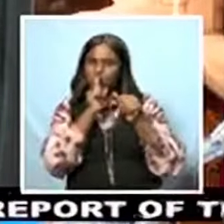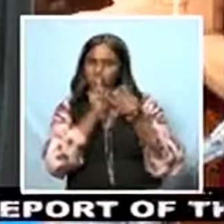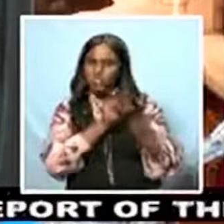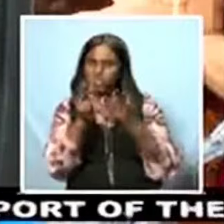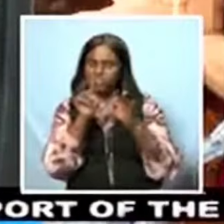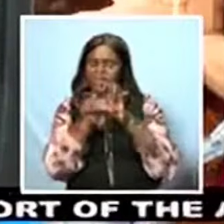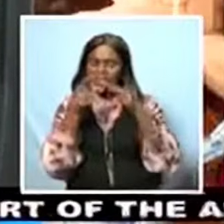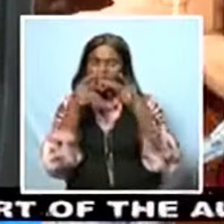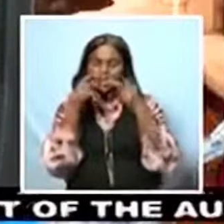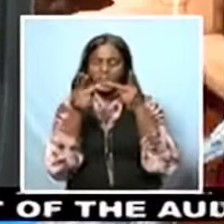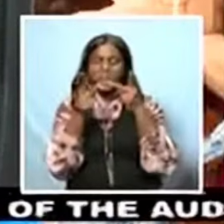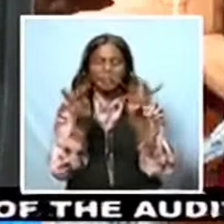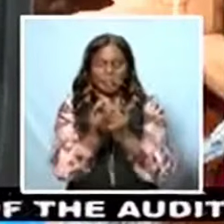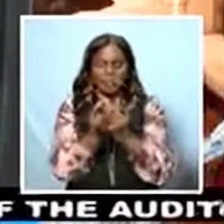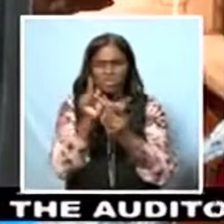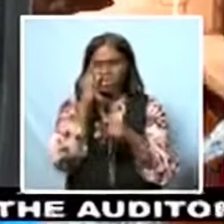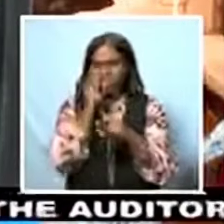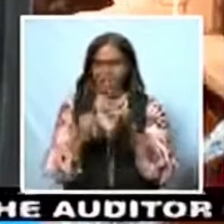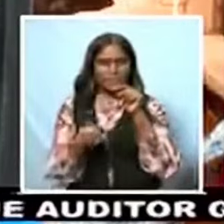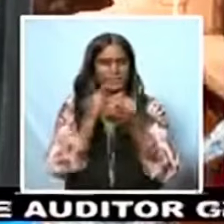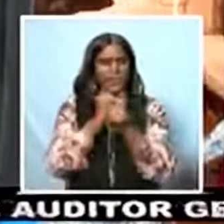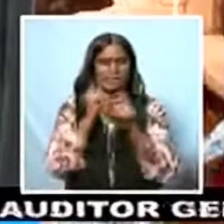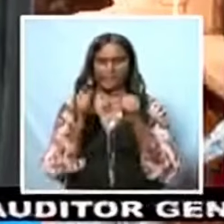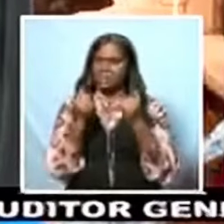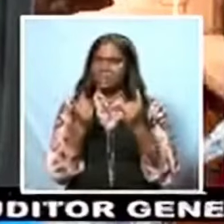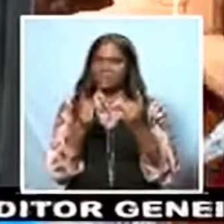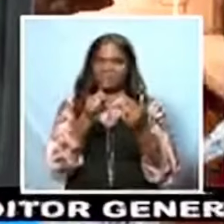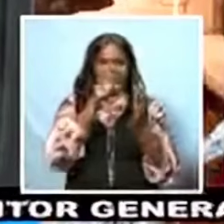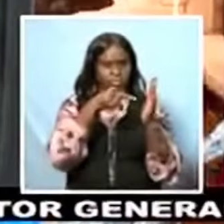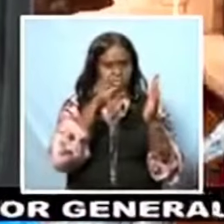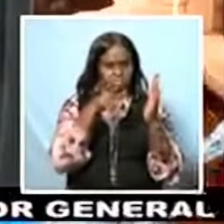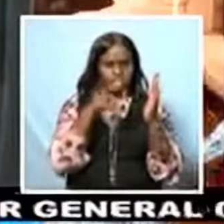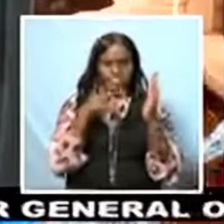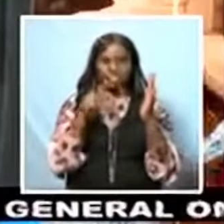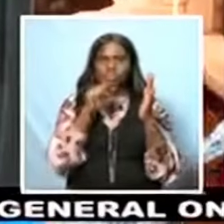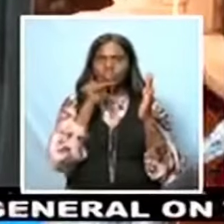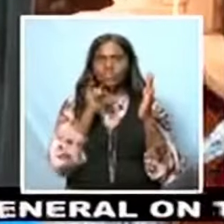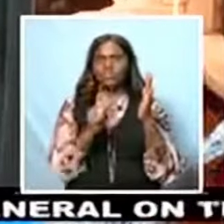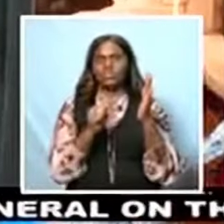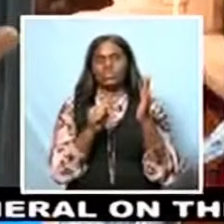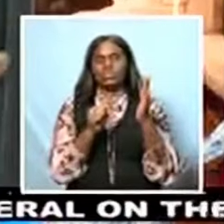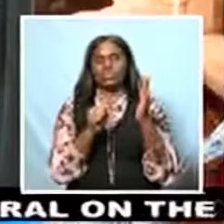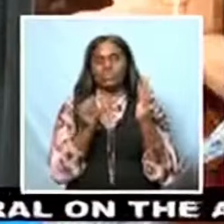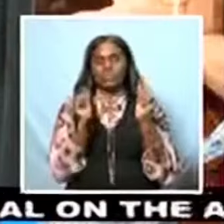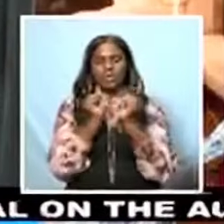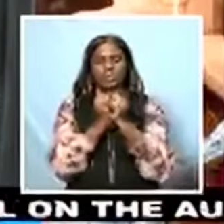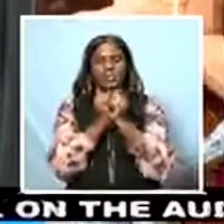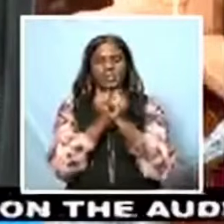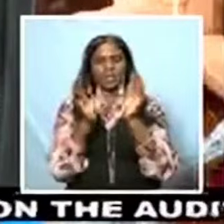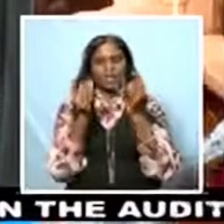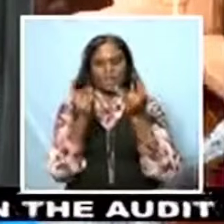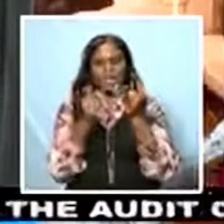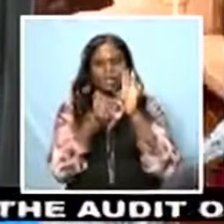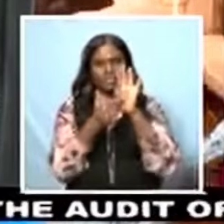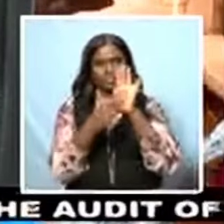public space, you cannot just tick the age without